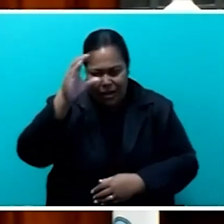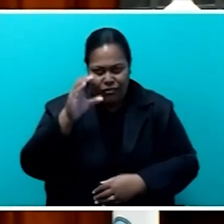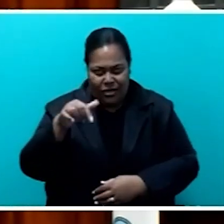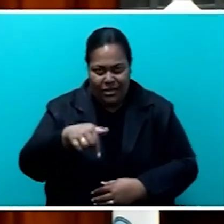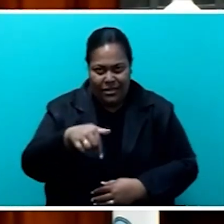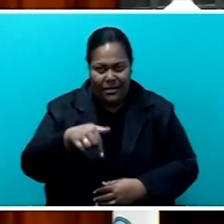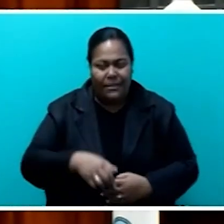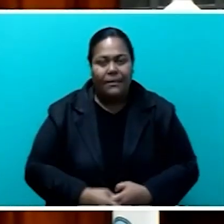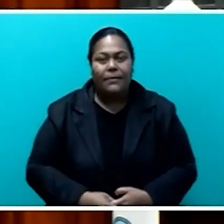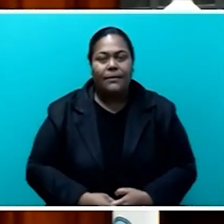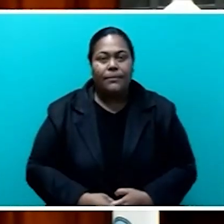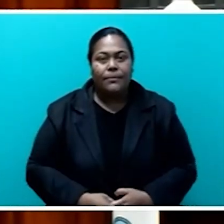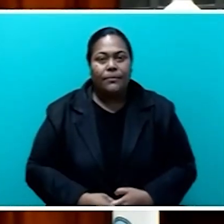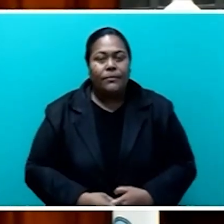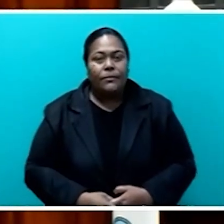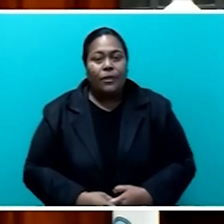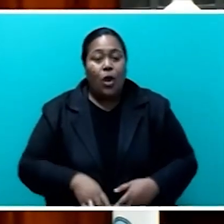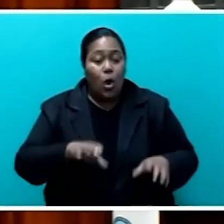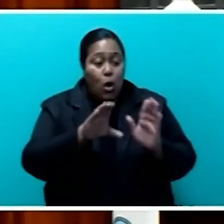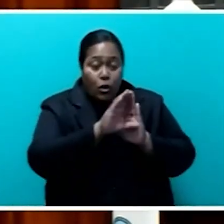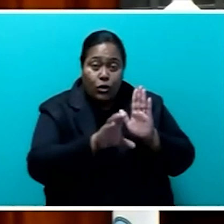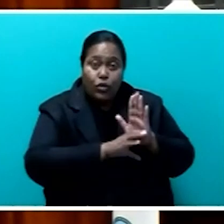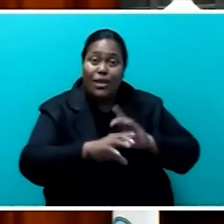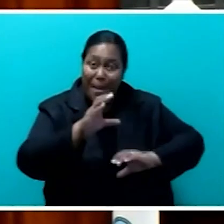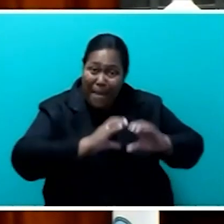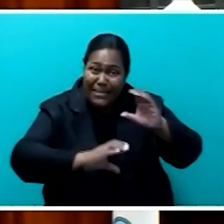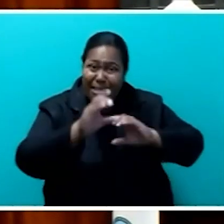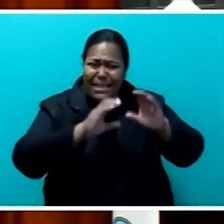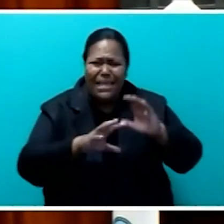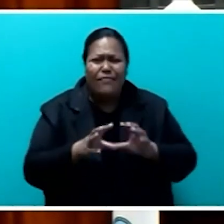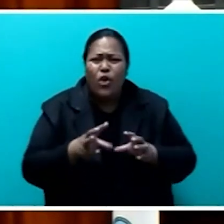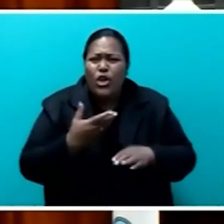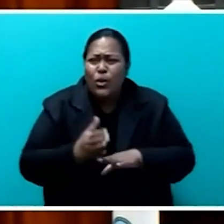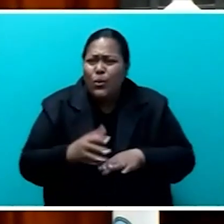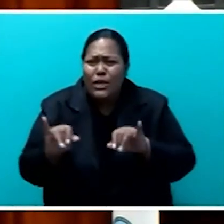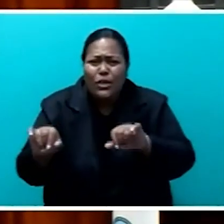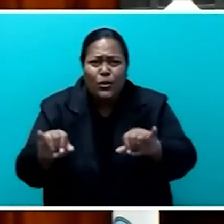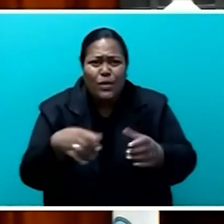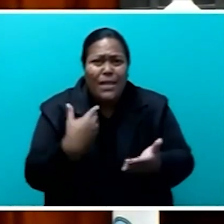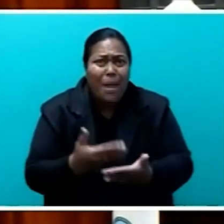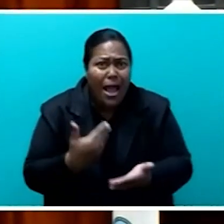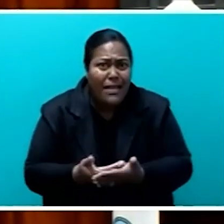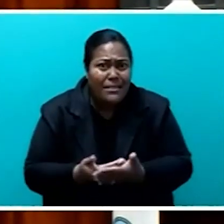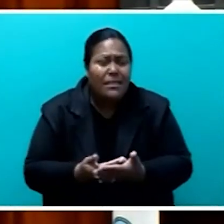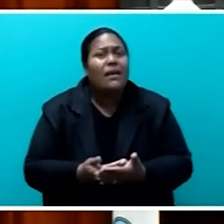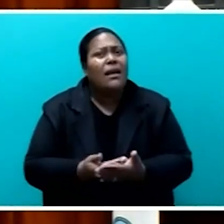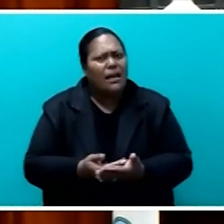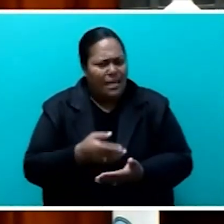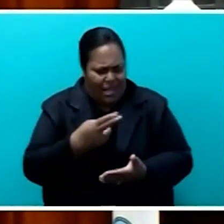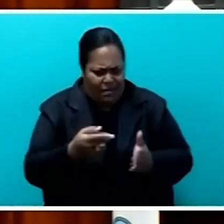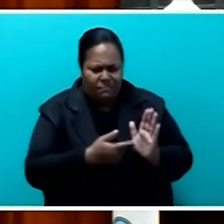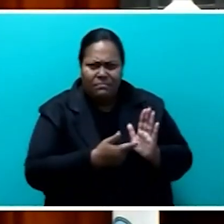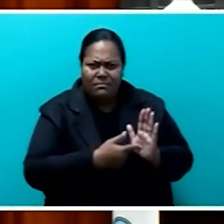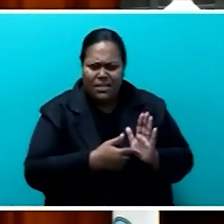encounters. When the Constitution's capacities to cope with new issues and demands thrust on it is weak